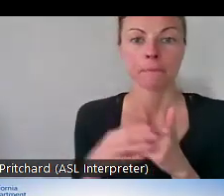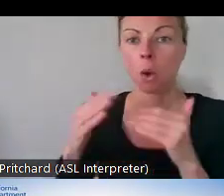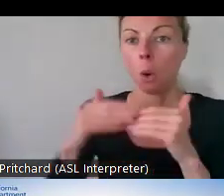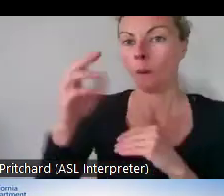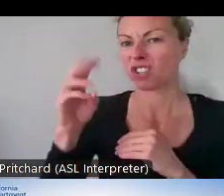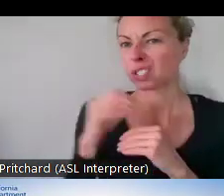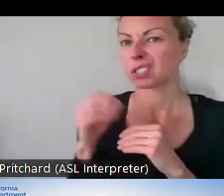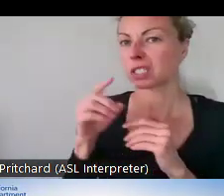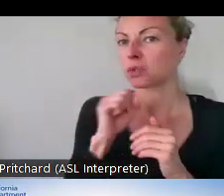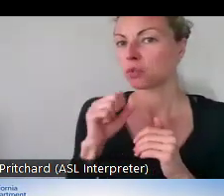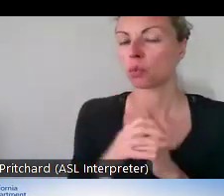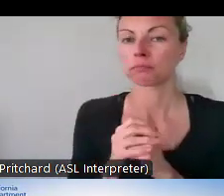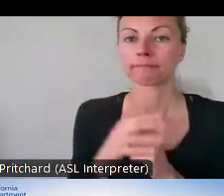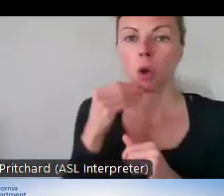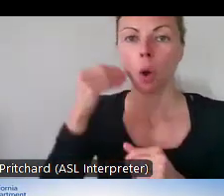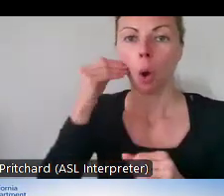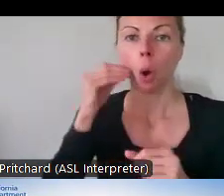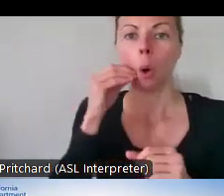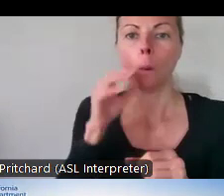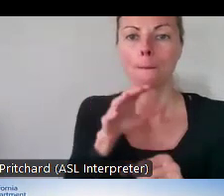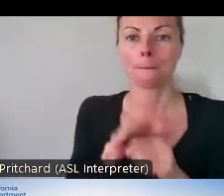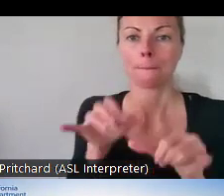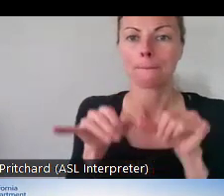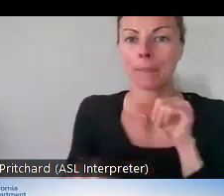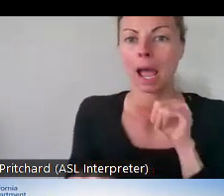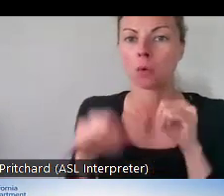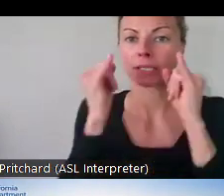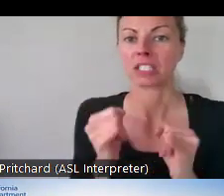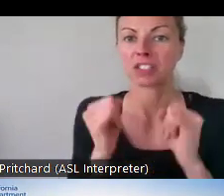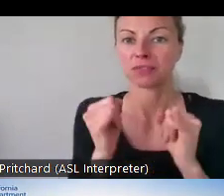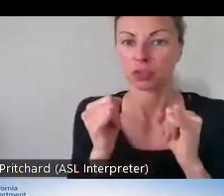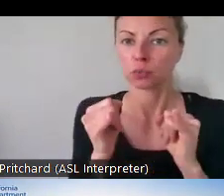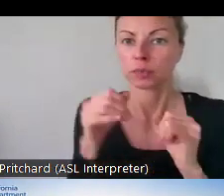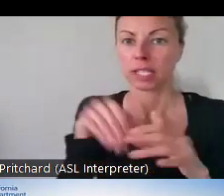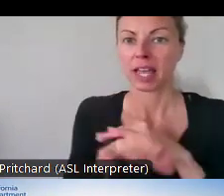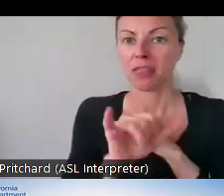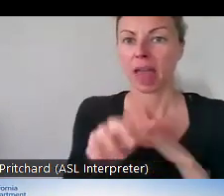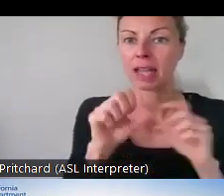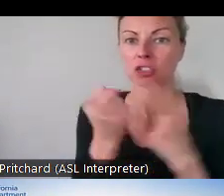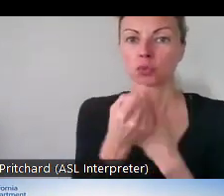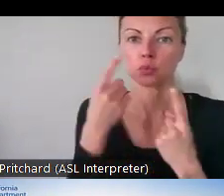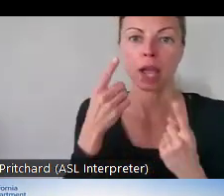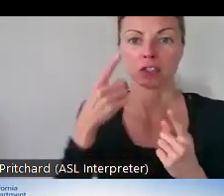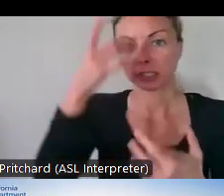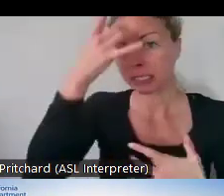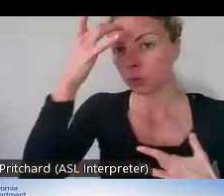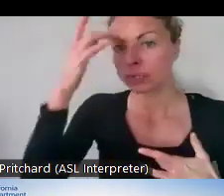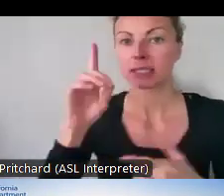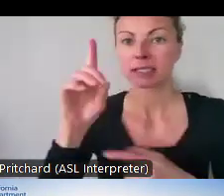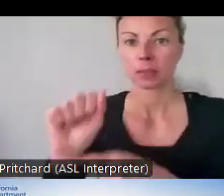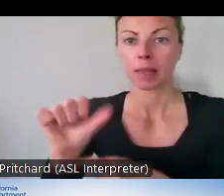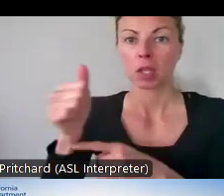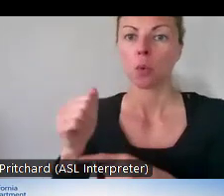60, as well as homebound individuals who are in that situation due to illness, disability, or social